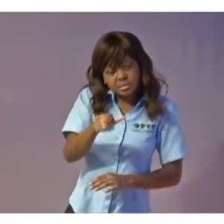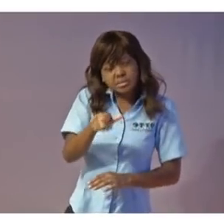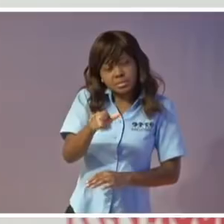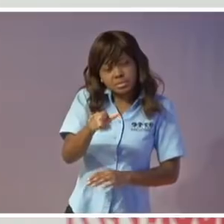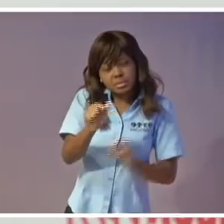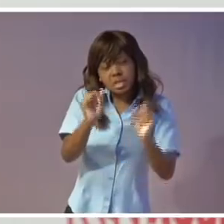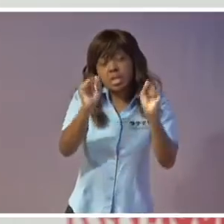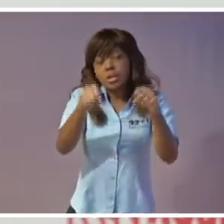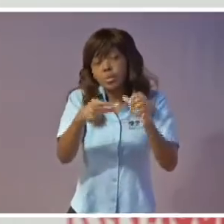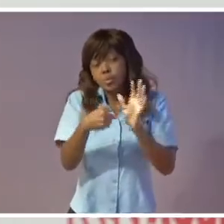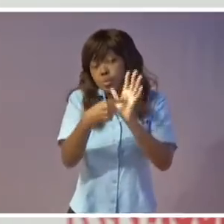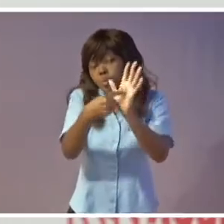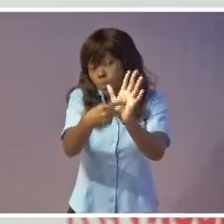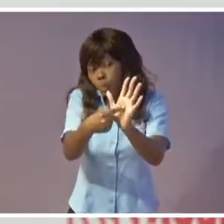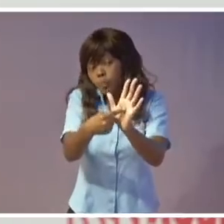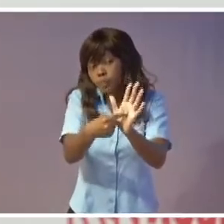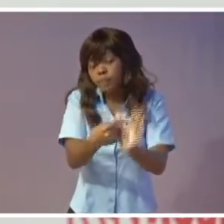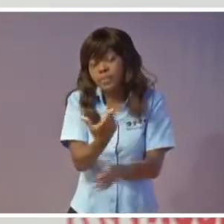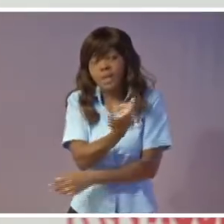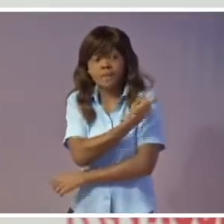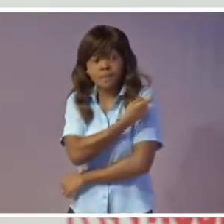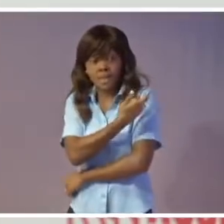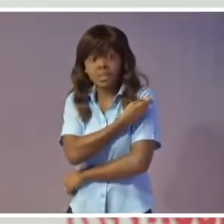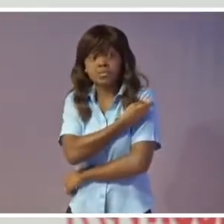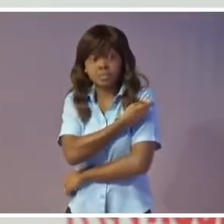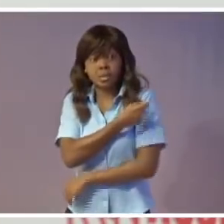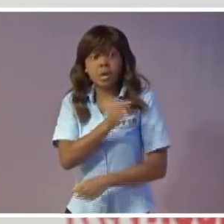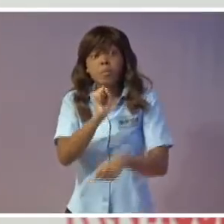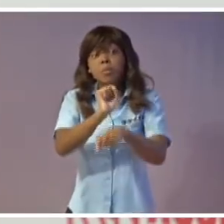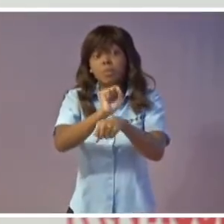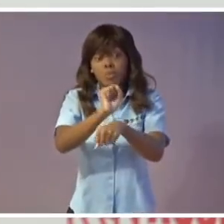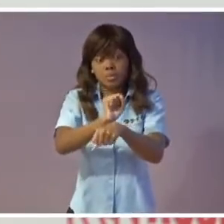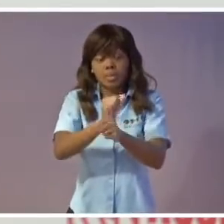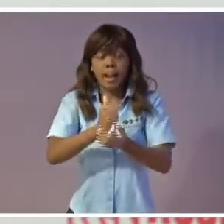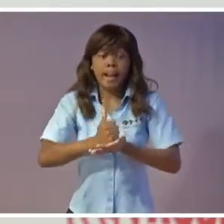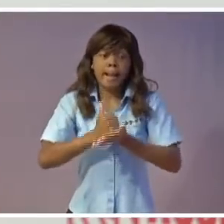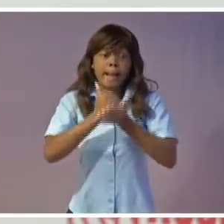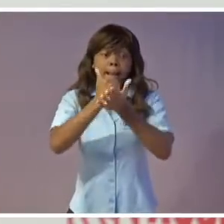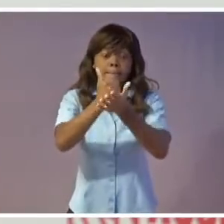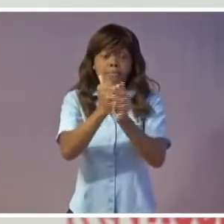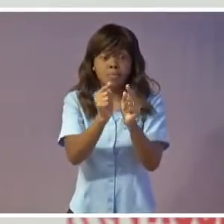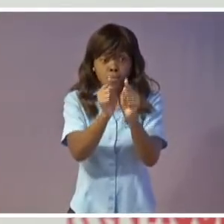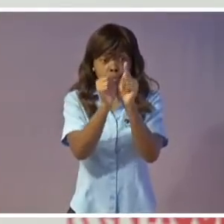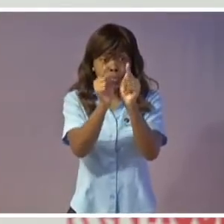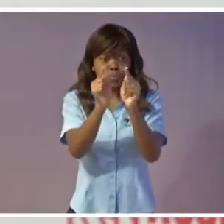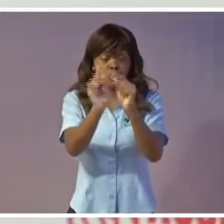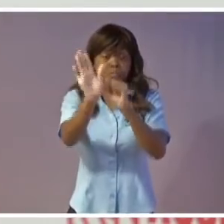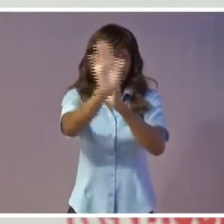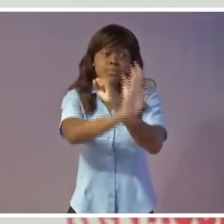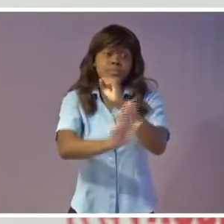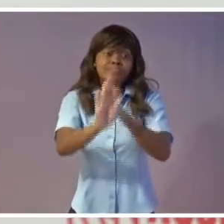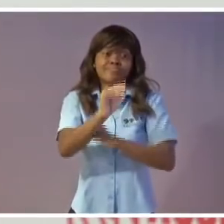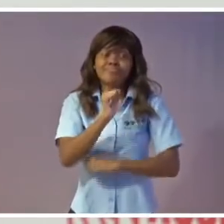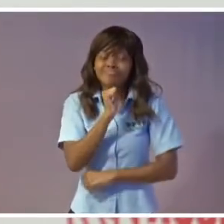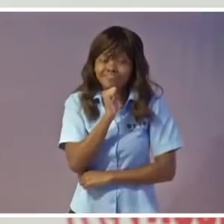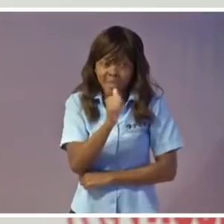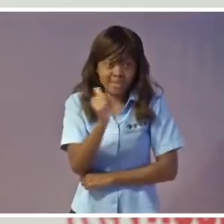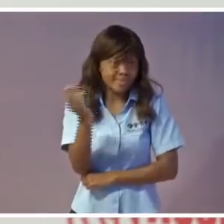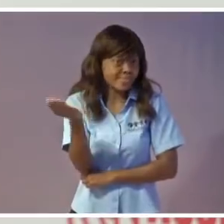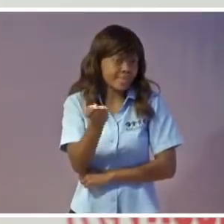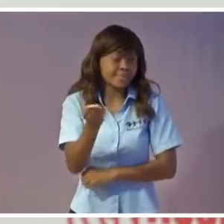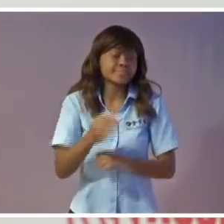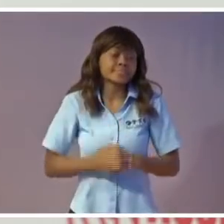Good morning, Richard. Thanks for the New Year's Day greetings and all the best to you and your family. You asked a very important